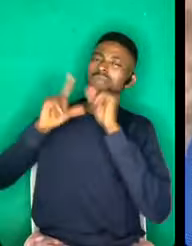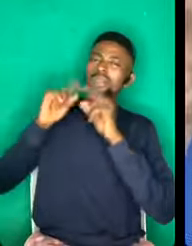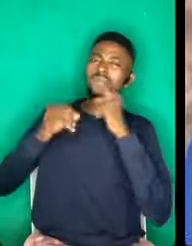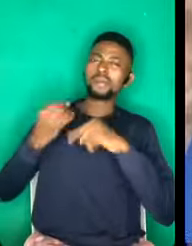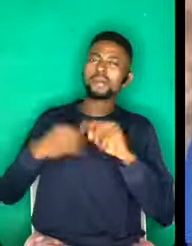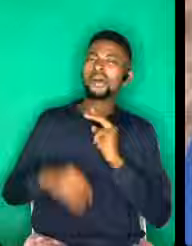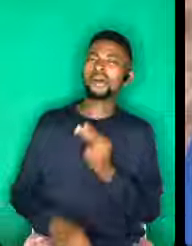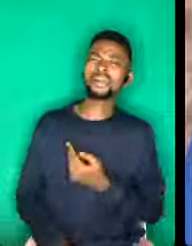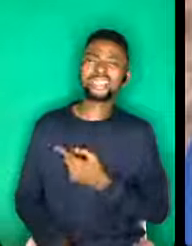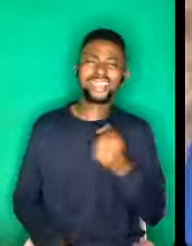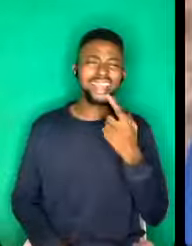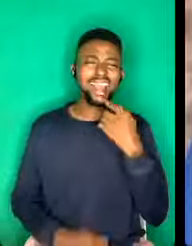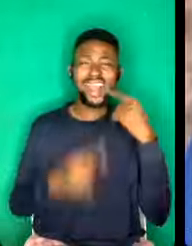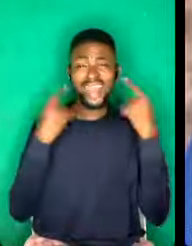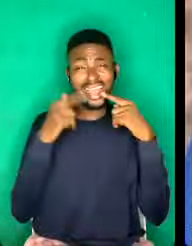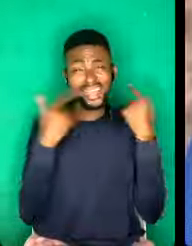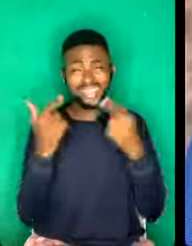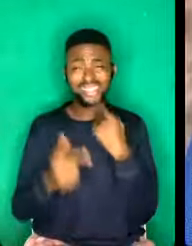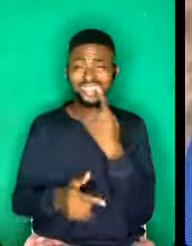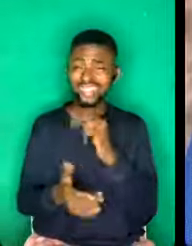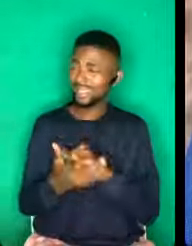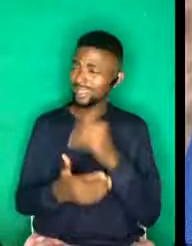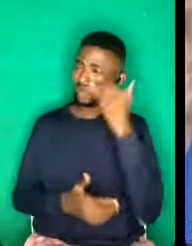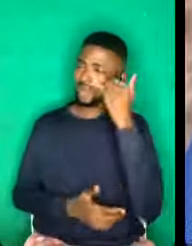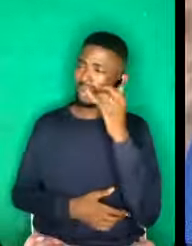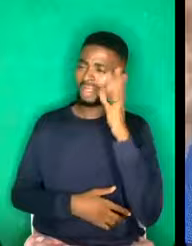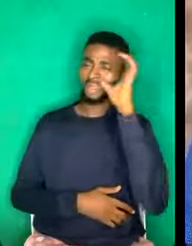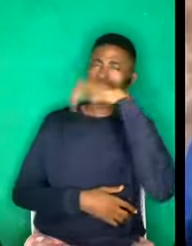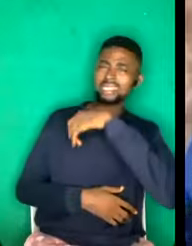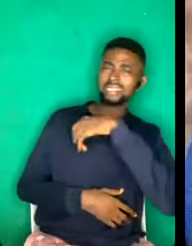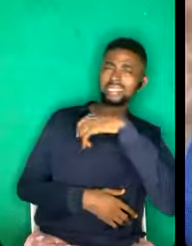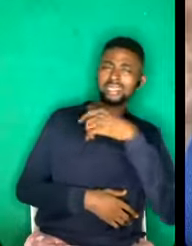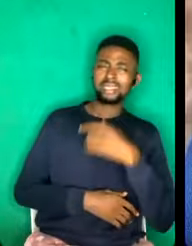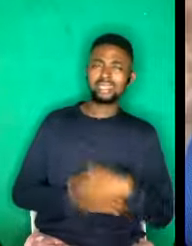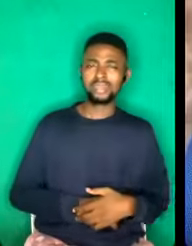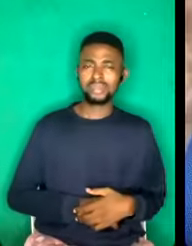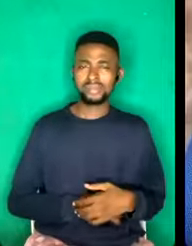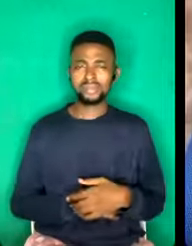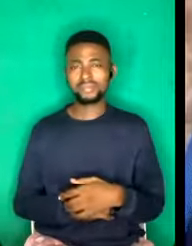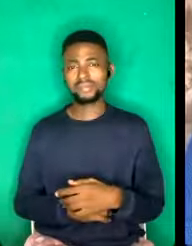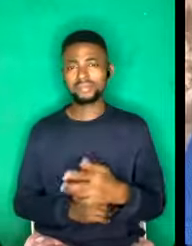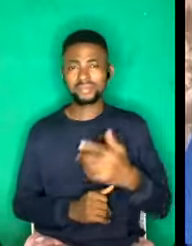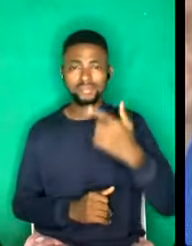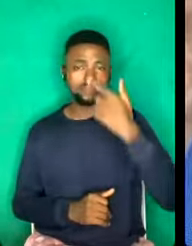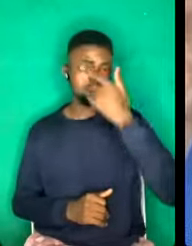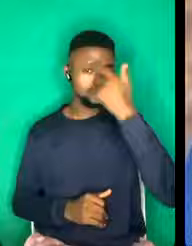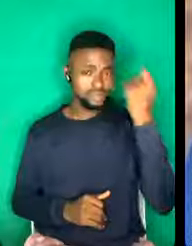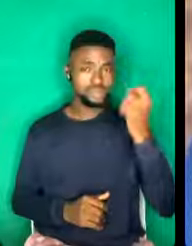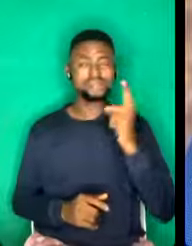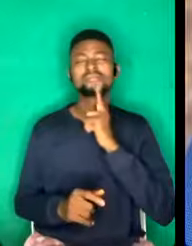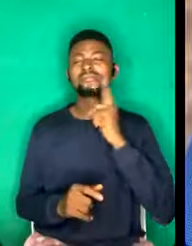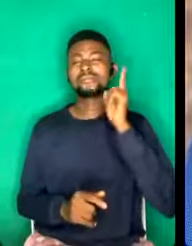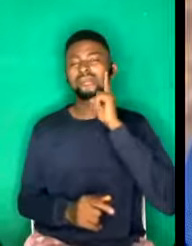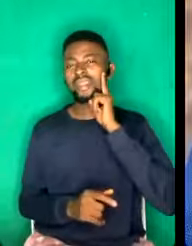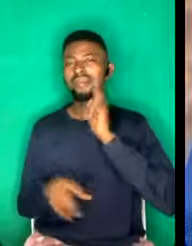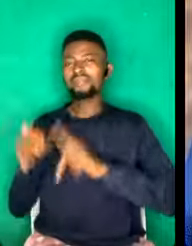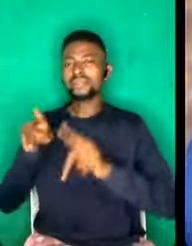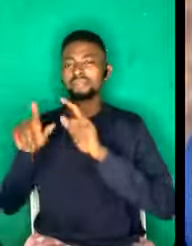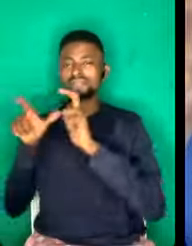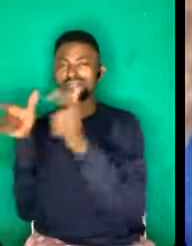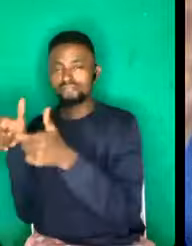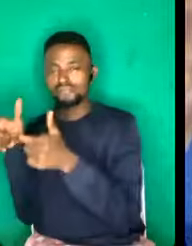and said, wow, this is strange, because the deaf people usually say